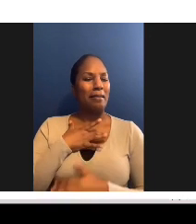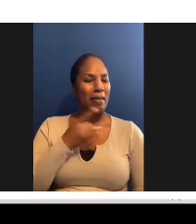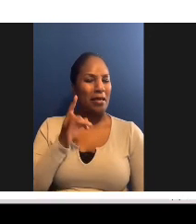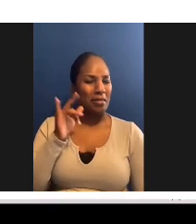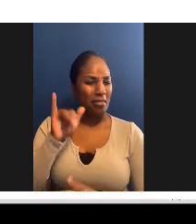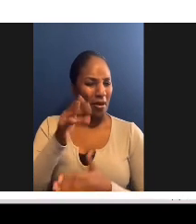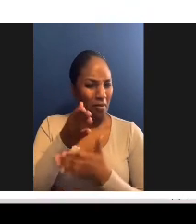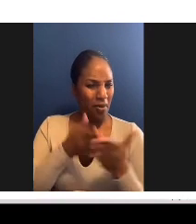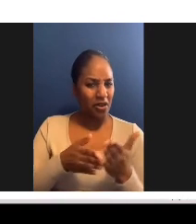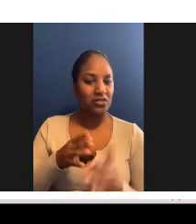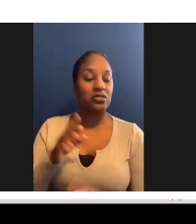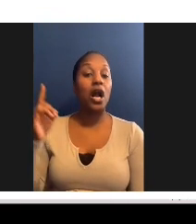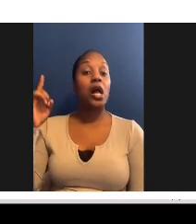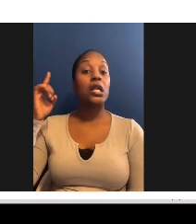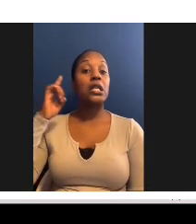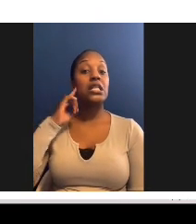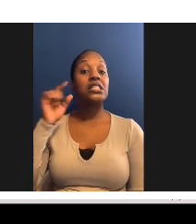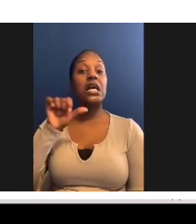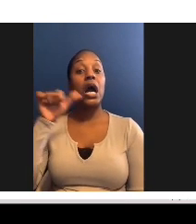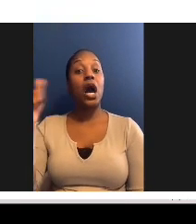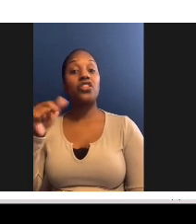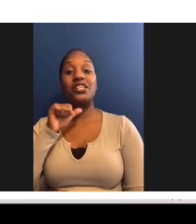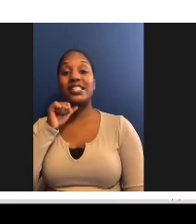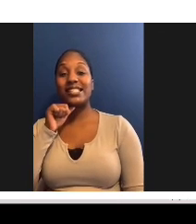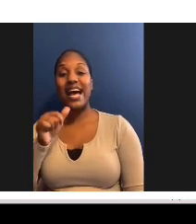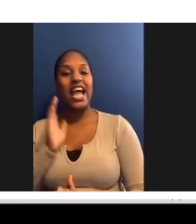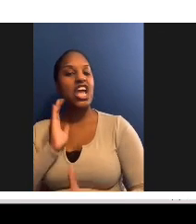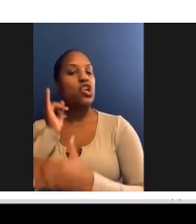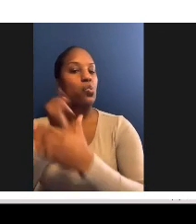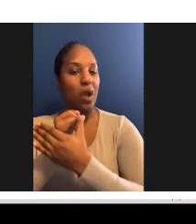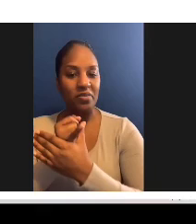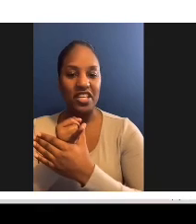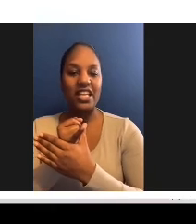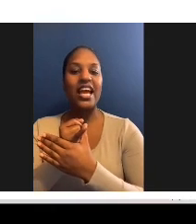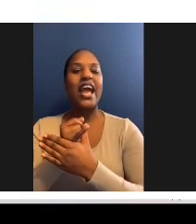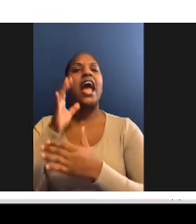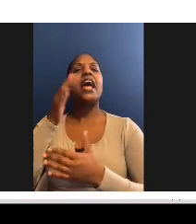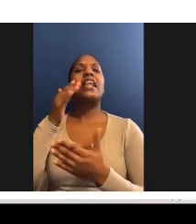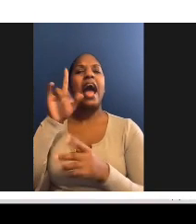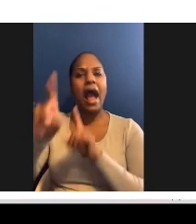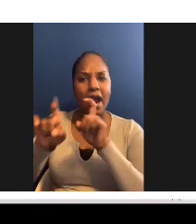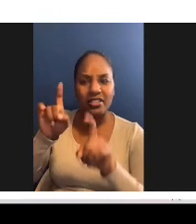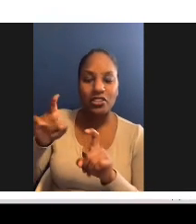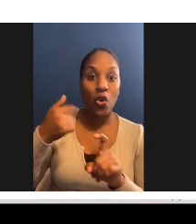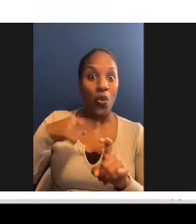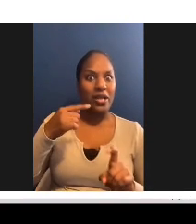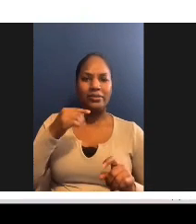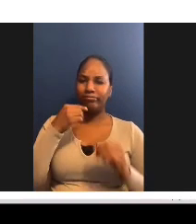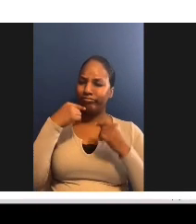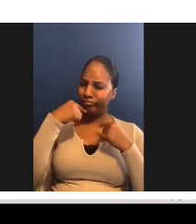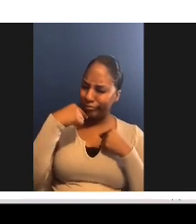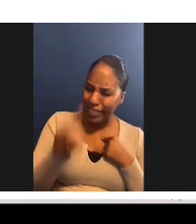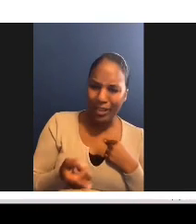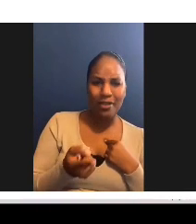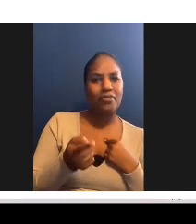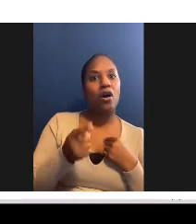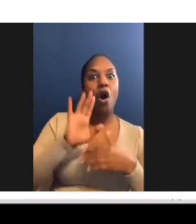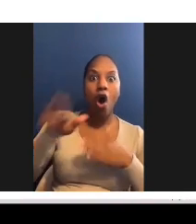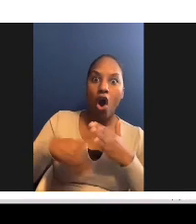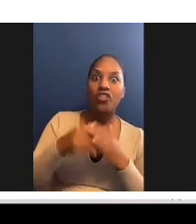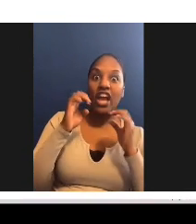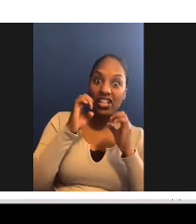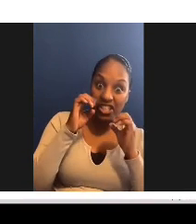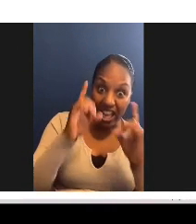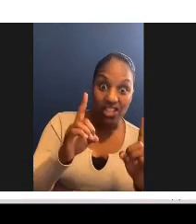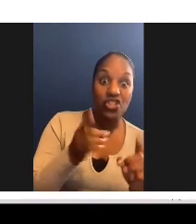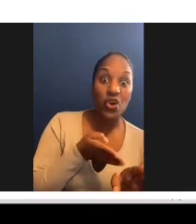says listening to others and not interrupting and asking good questions. You know, we haven't been telling you that your whole educational career. It's really something that the job force